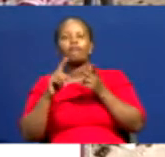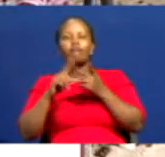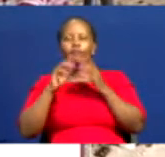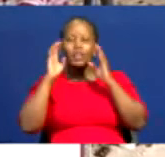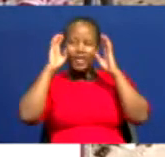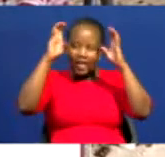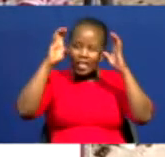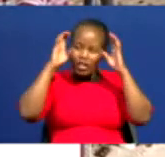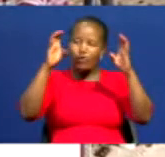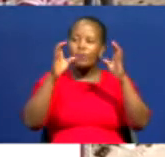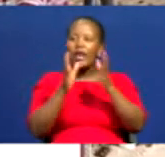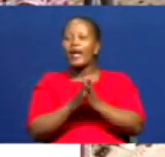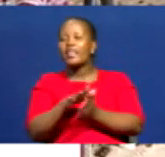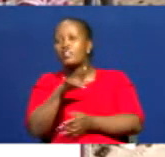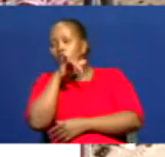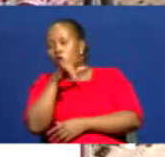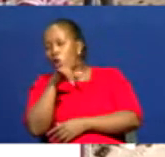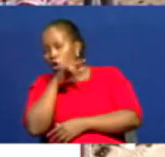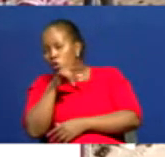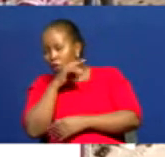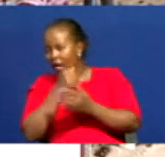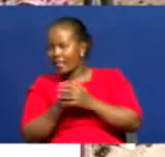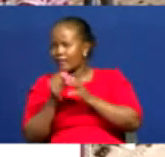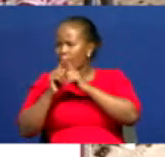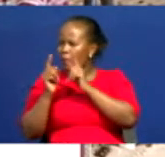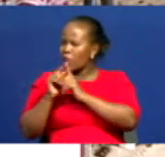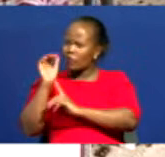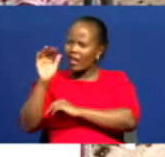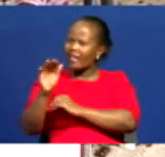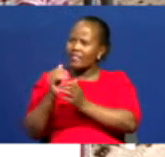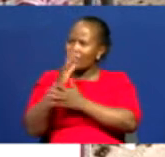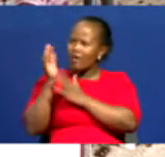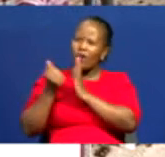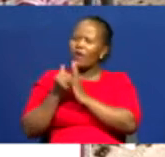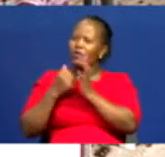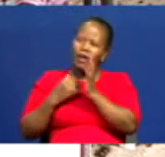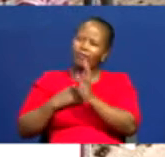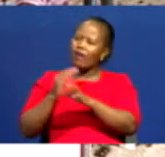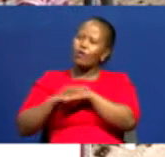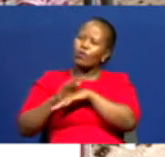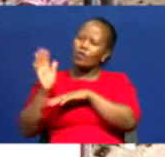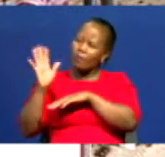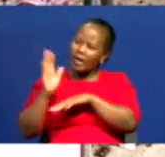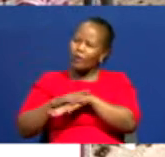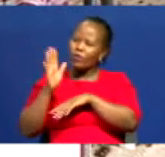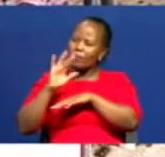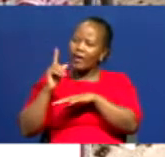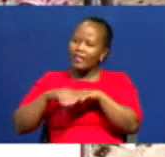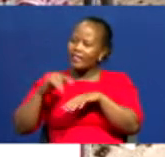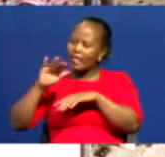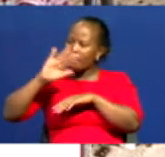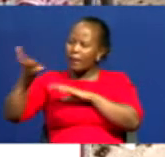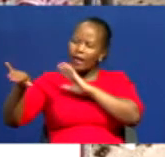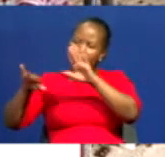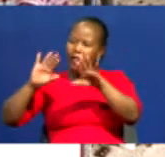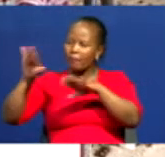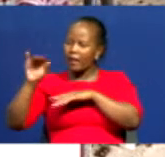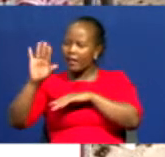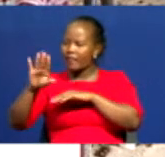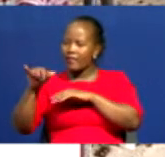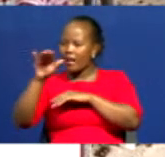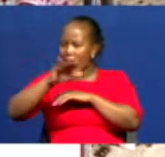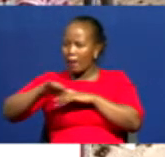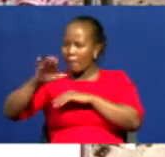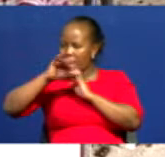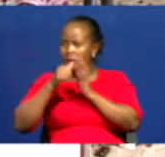Ethiopia and Uganda, to really bid them a bye as they go back to their respective places.